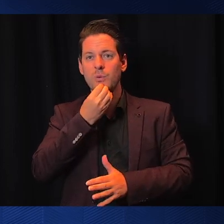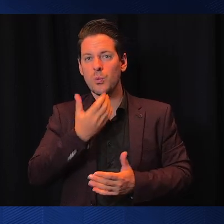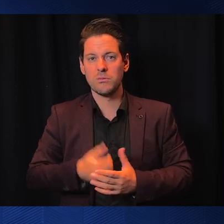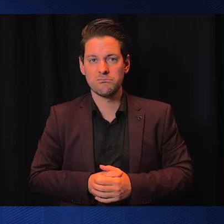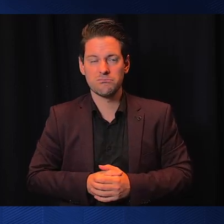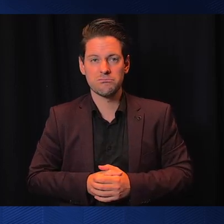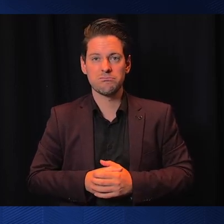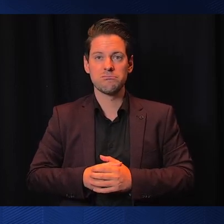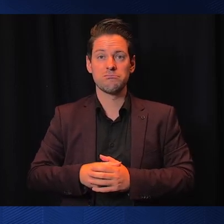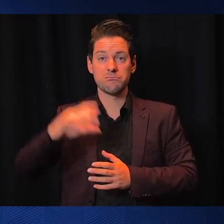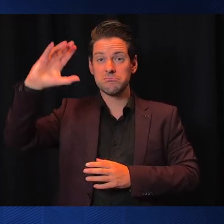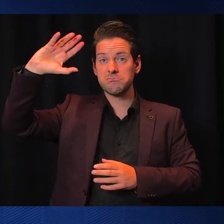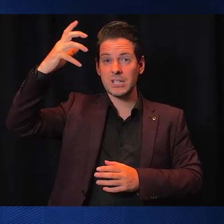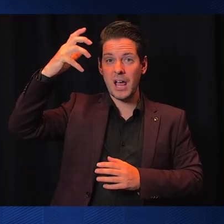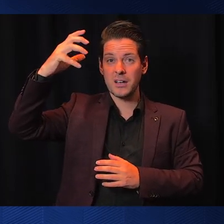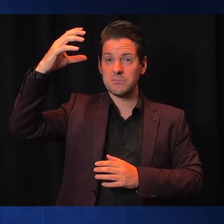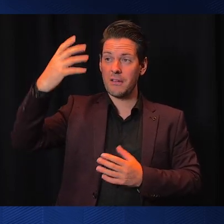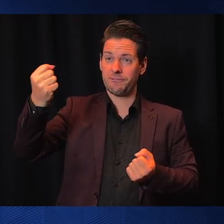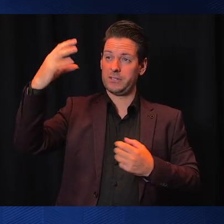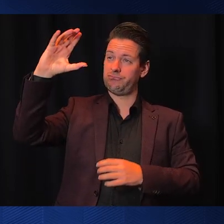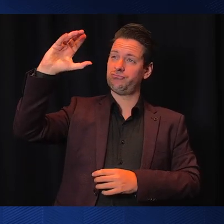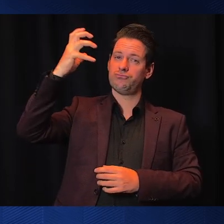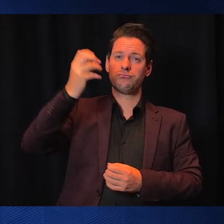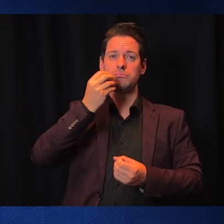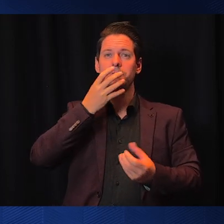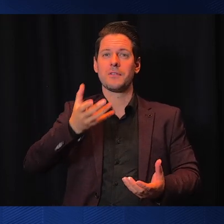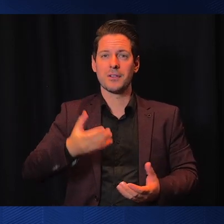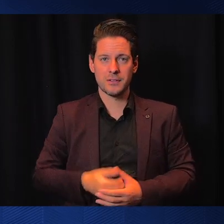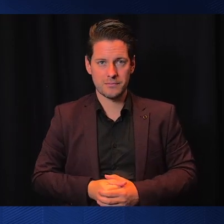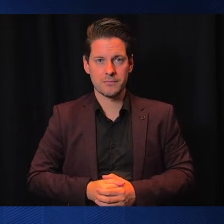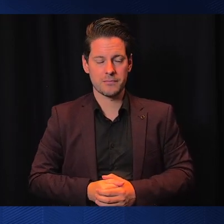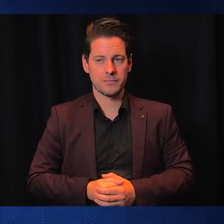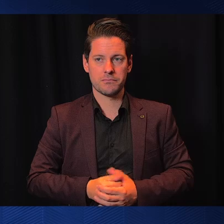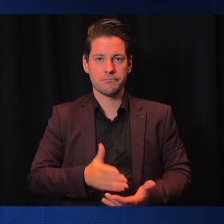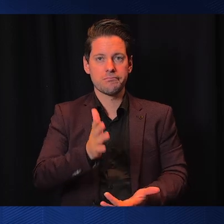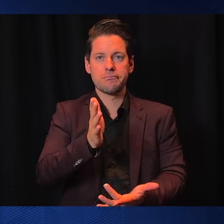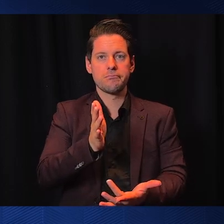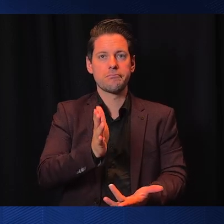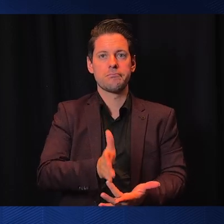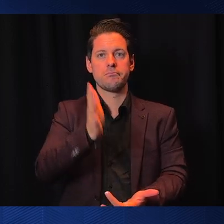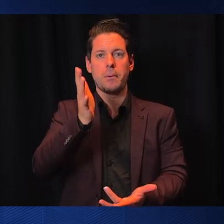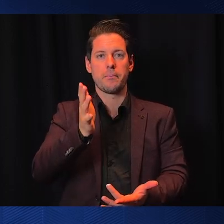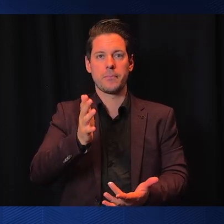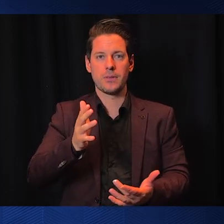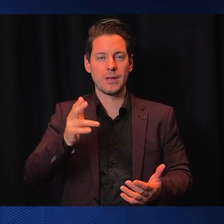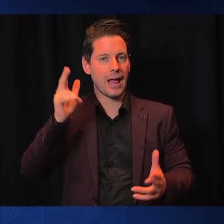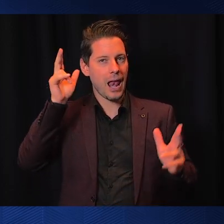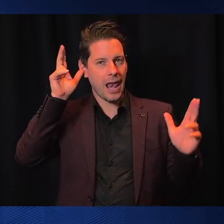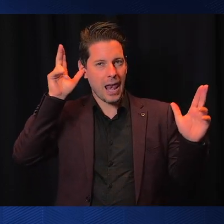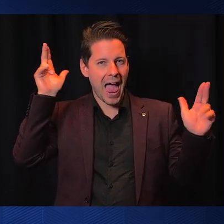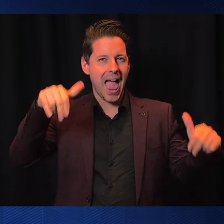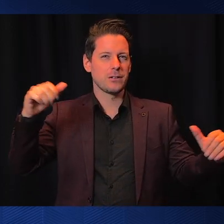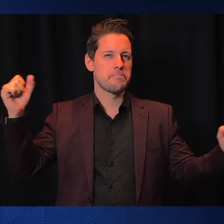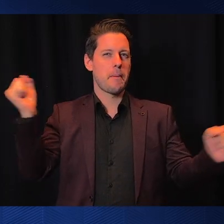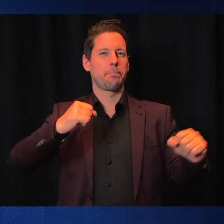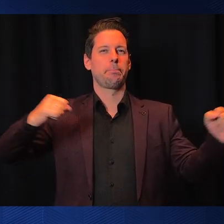The sun was shining bright outside. All of a sudden, there was an extremely loud boom